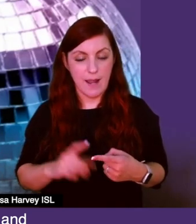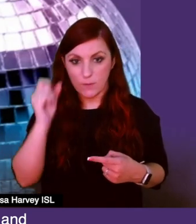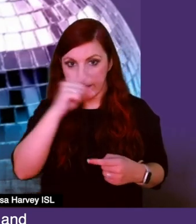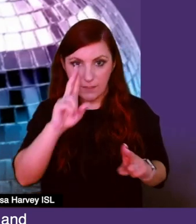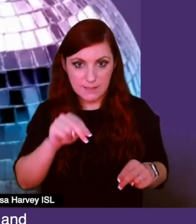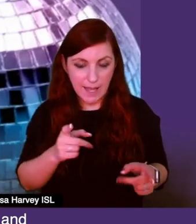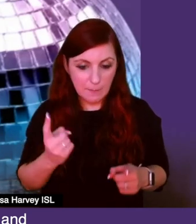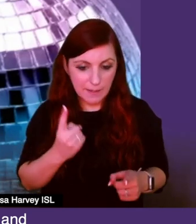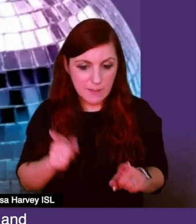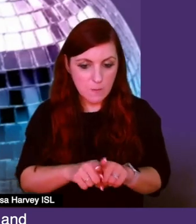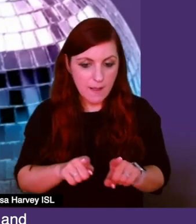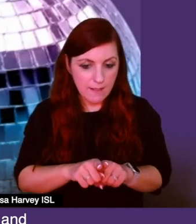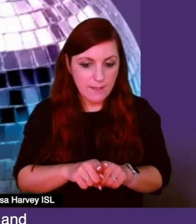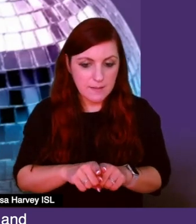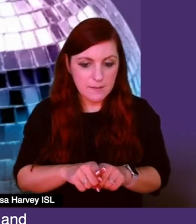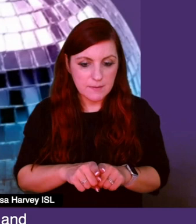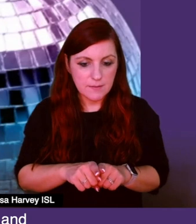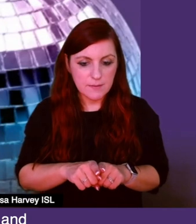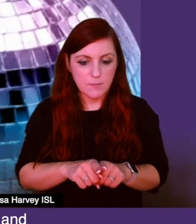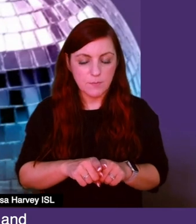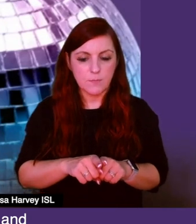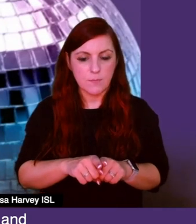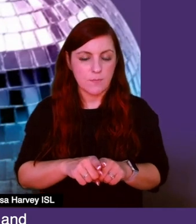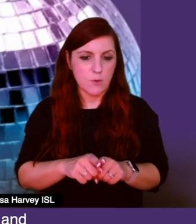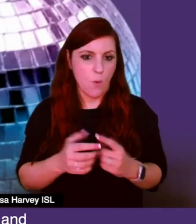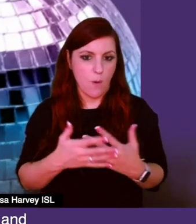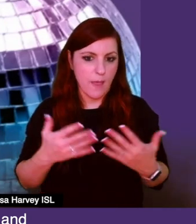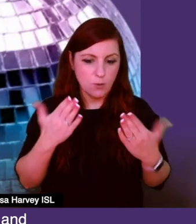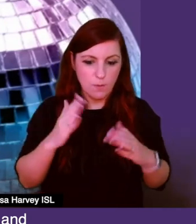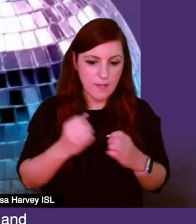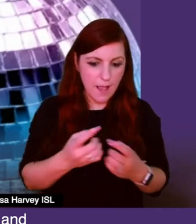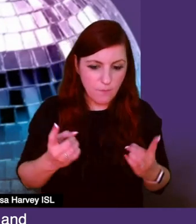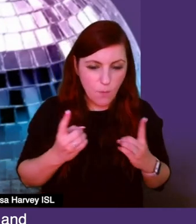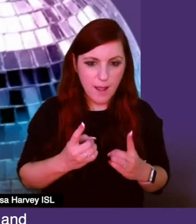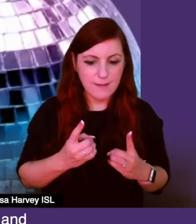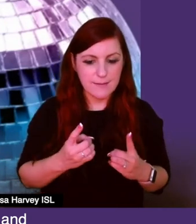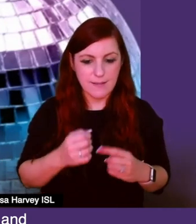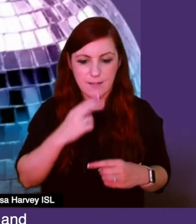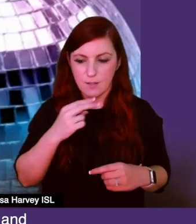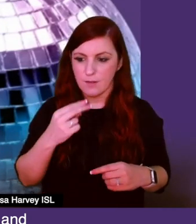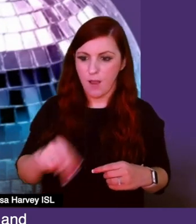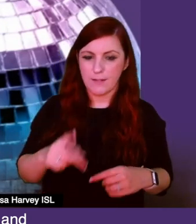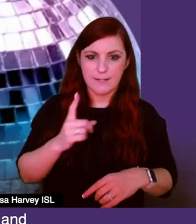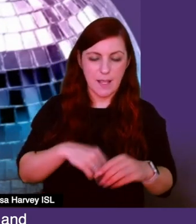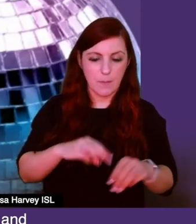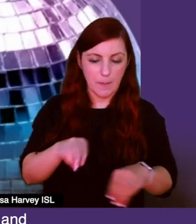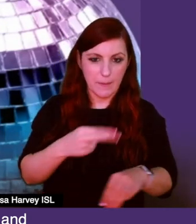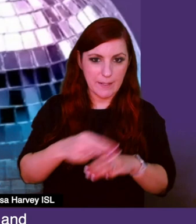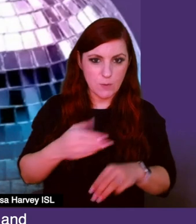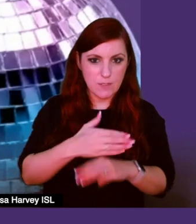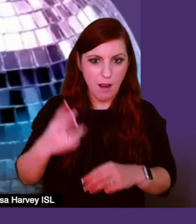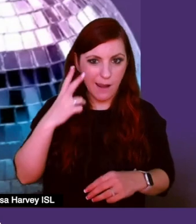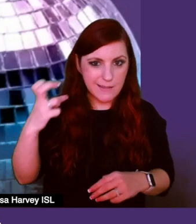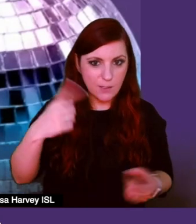it can be, like politicians and everybody else to how non-disabled need to start